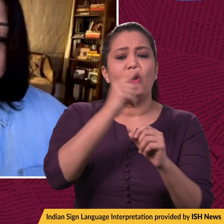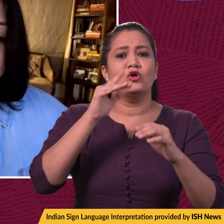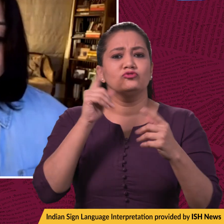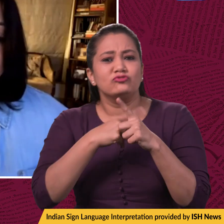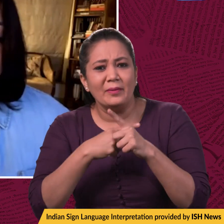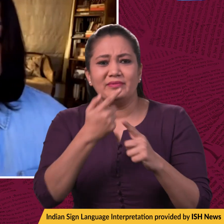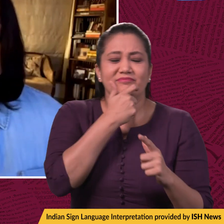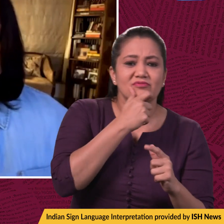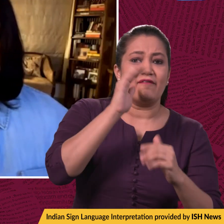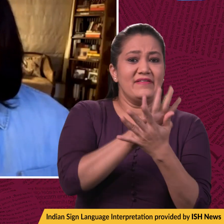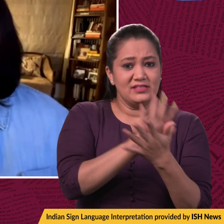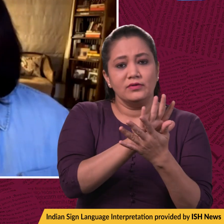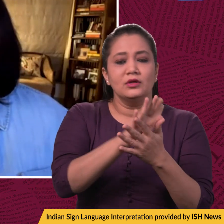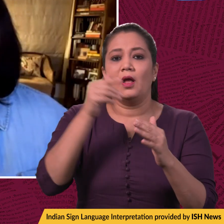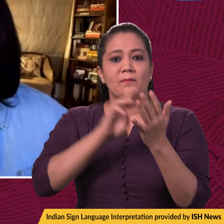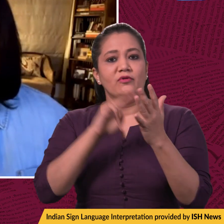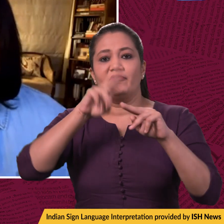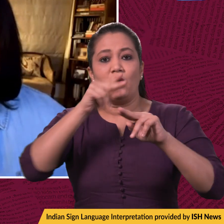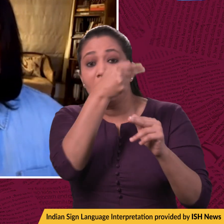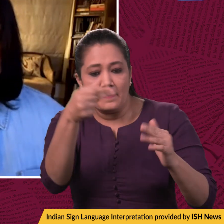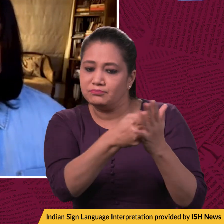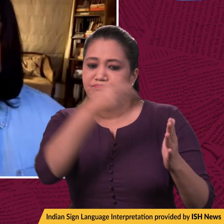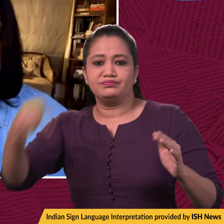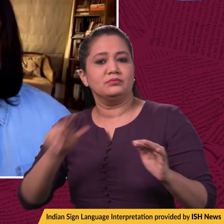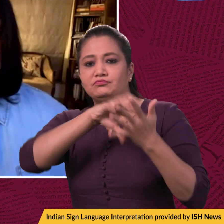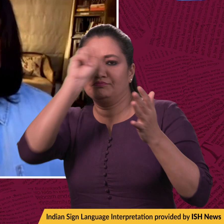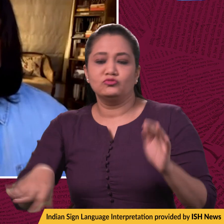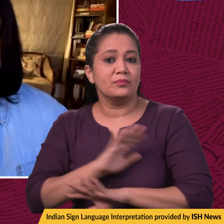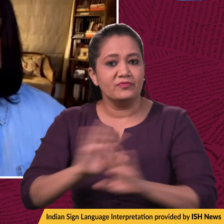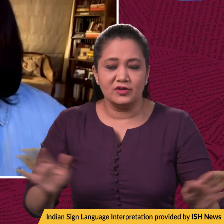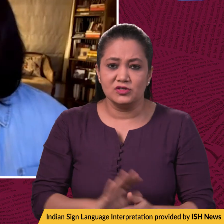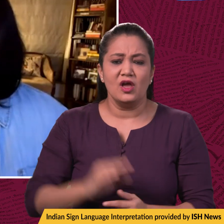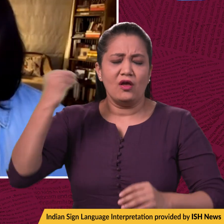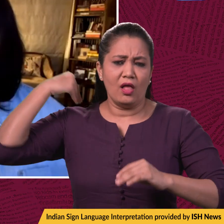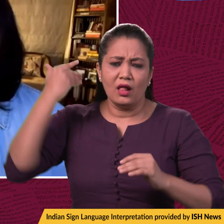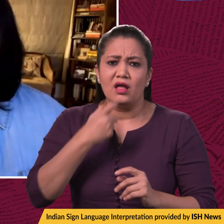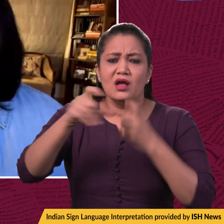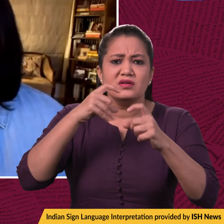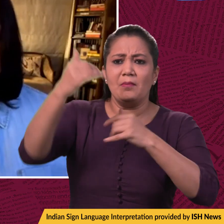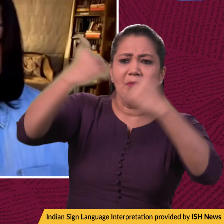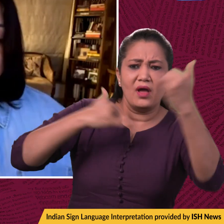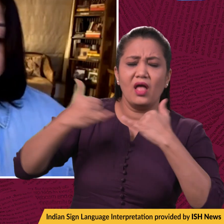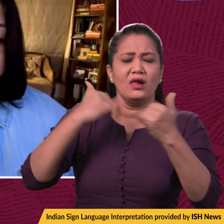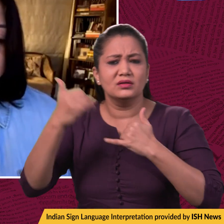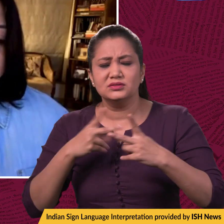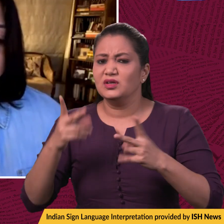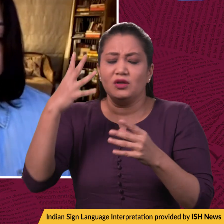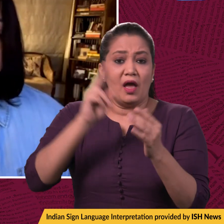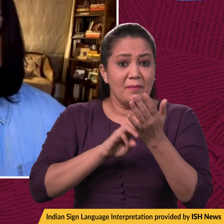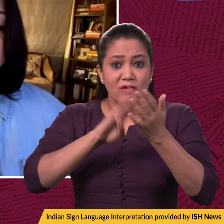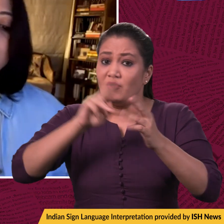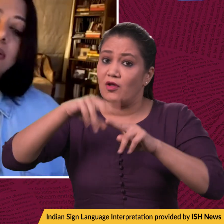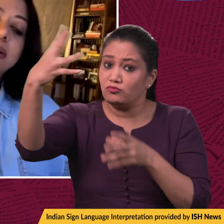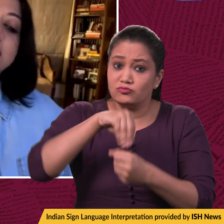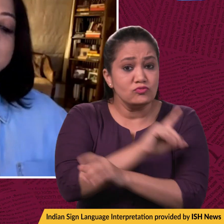Festival after authorities alleged that they've been receiving repeated calls and messages in the last few days opposing Farooqi's participation in the